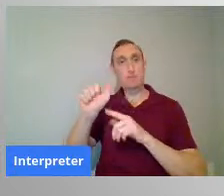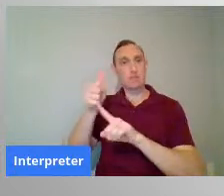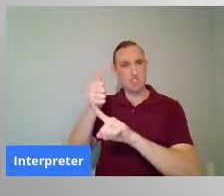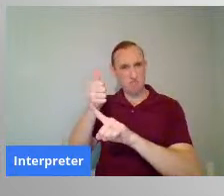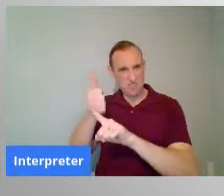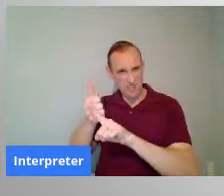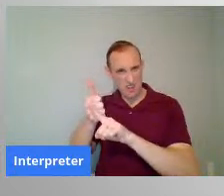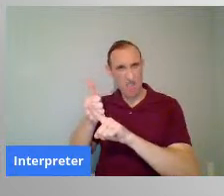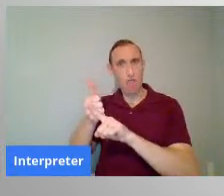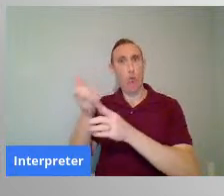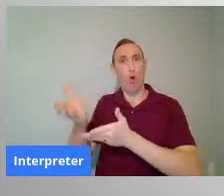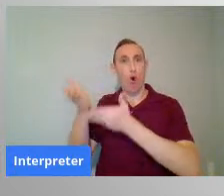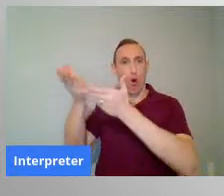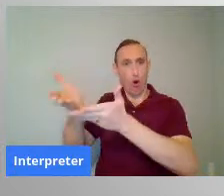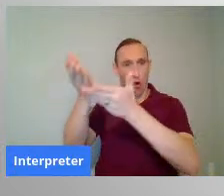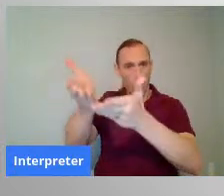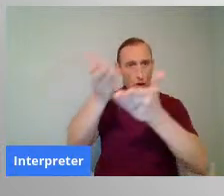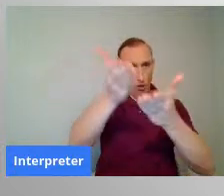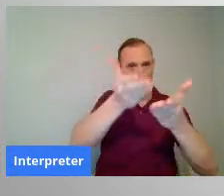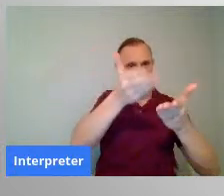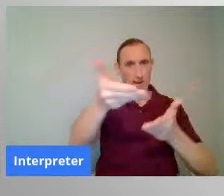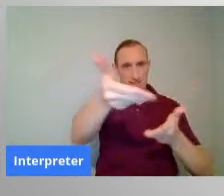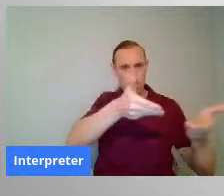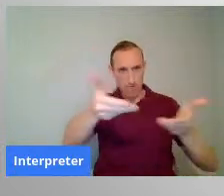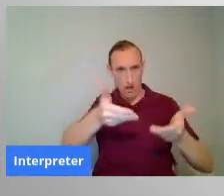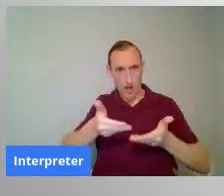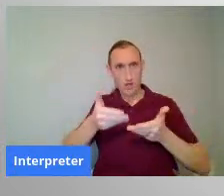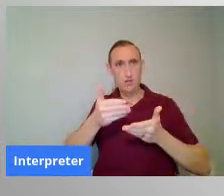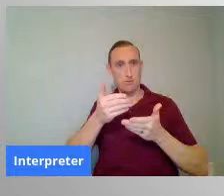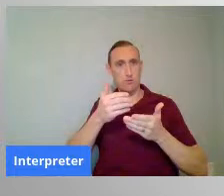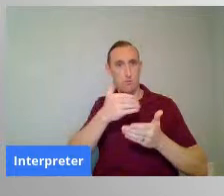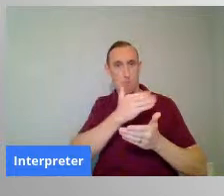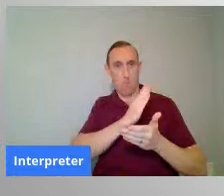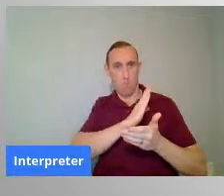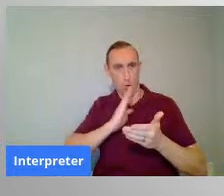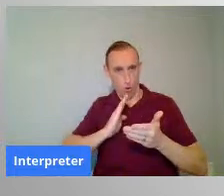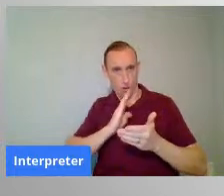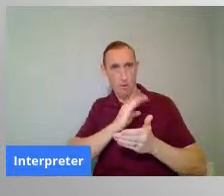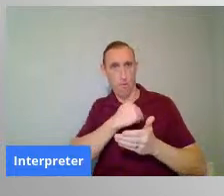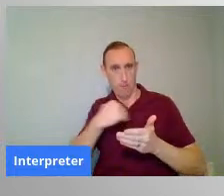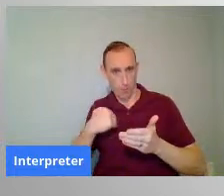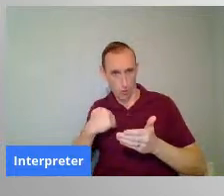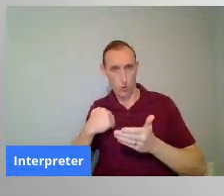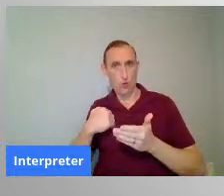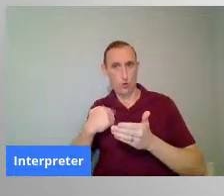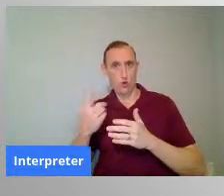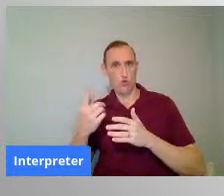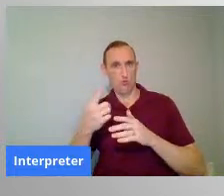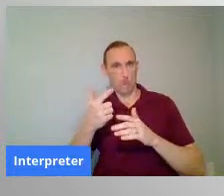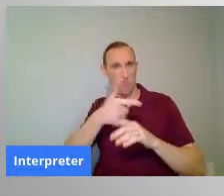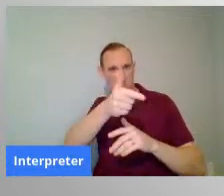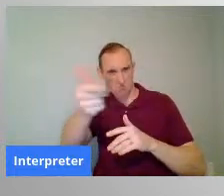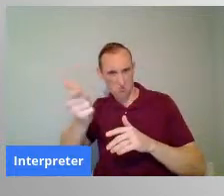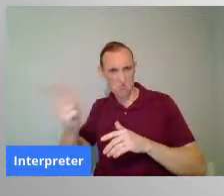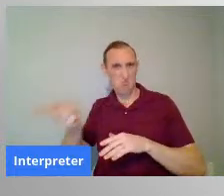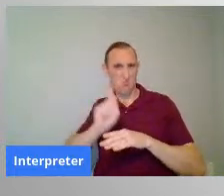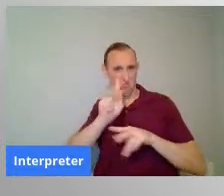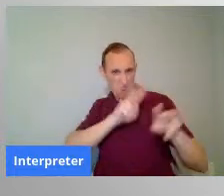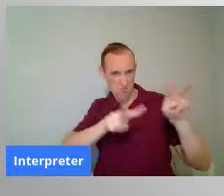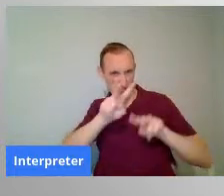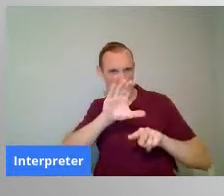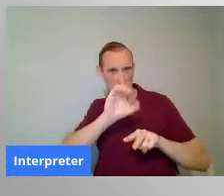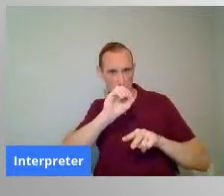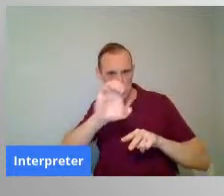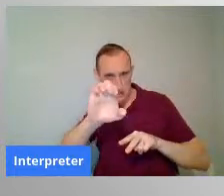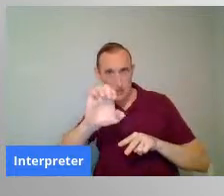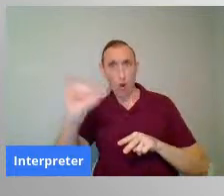offer invitations to board members. He also made a presentation at our local new board member orientation last week, and